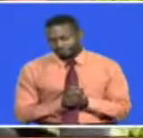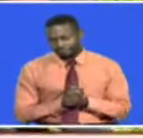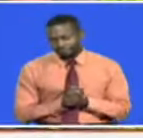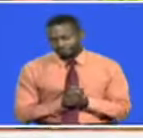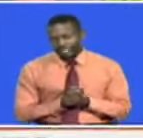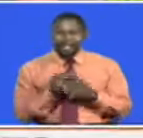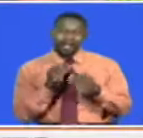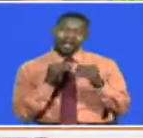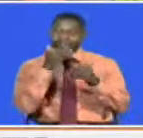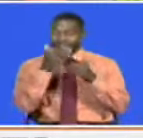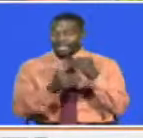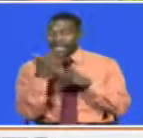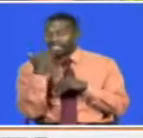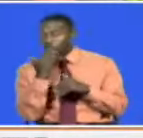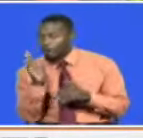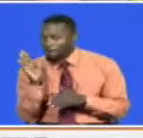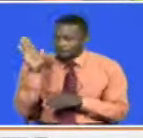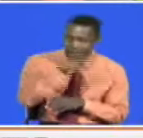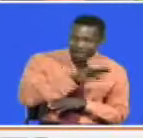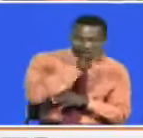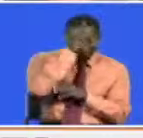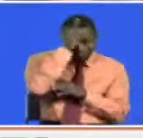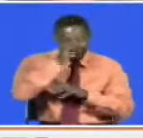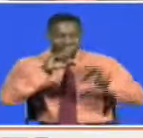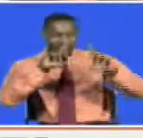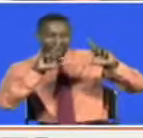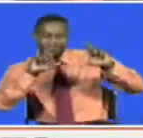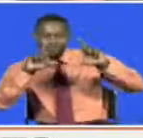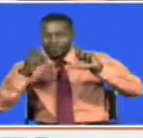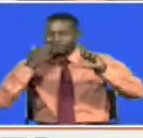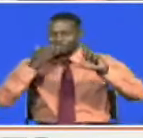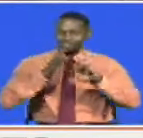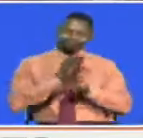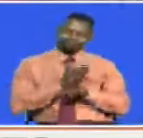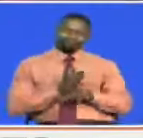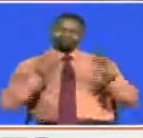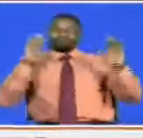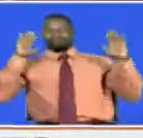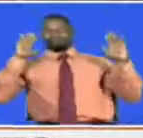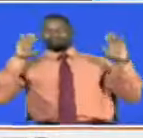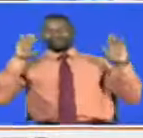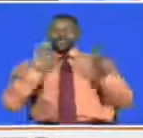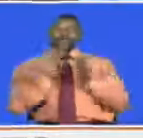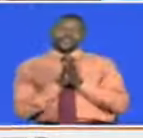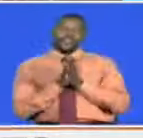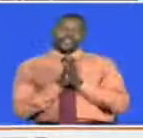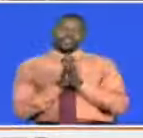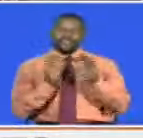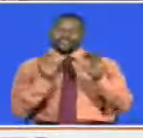After going back to his home and taking photos of him relaxing with family,